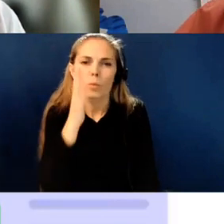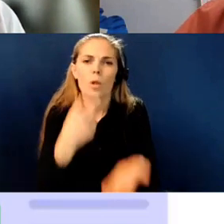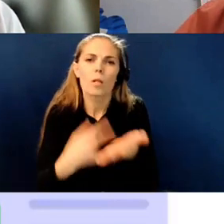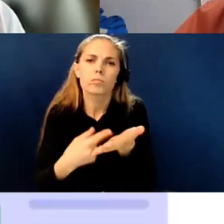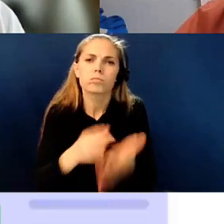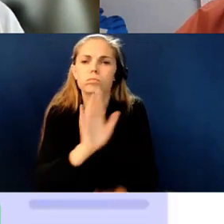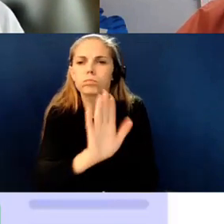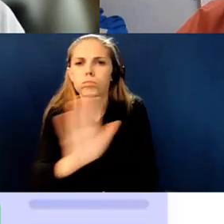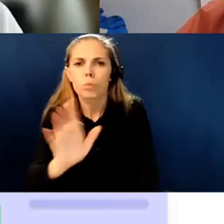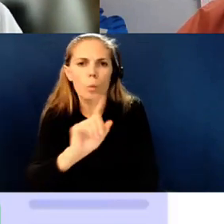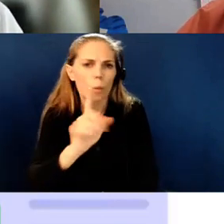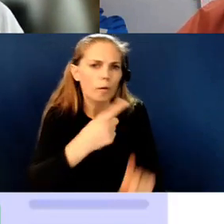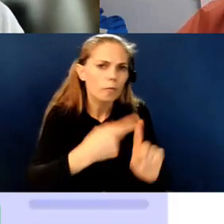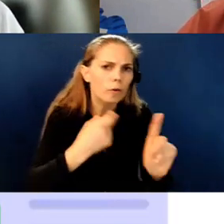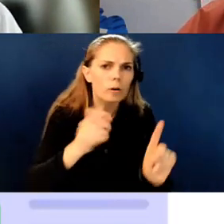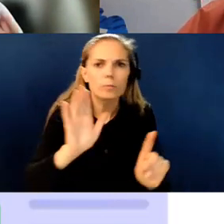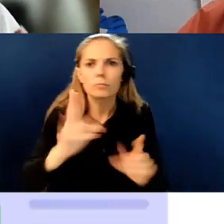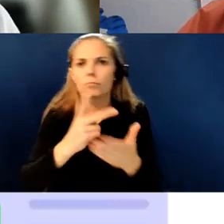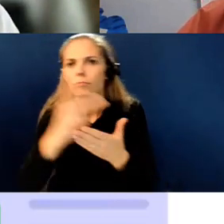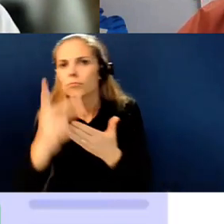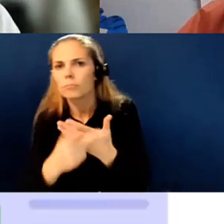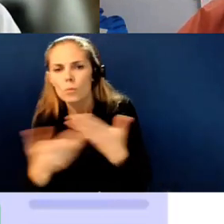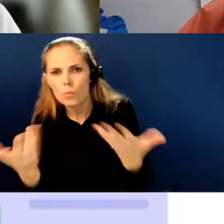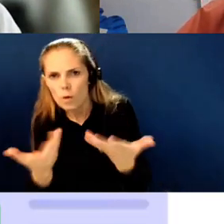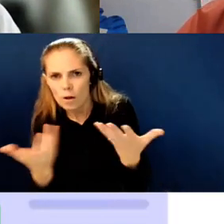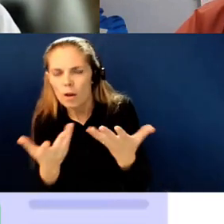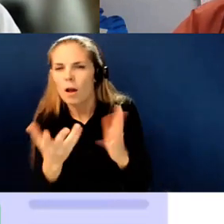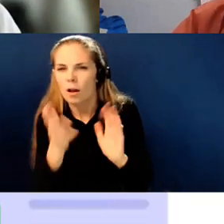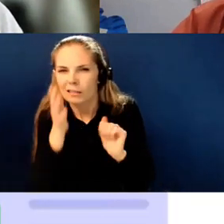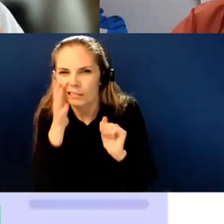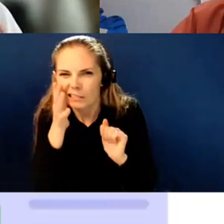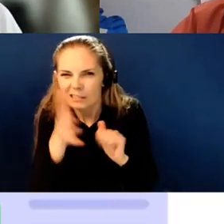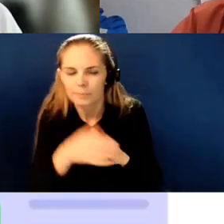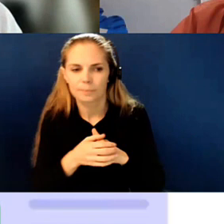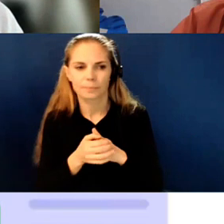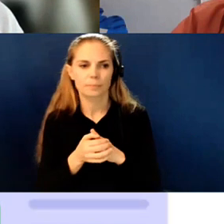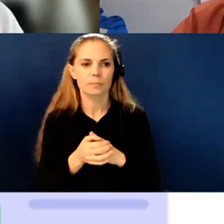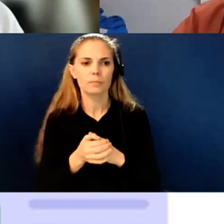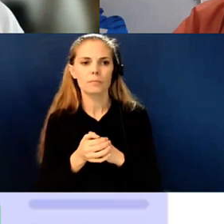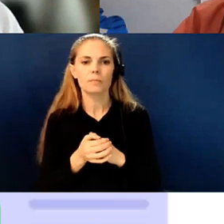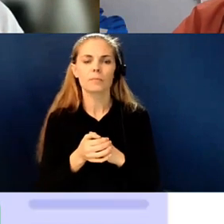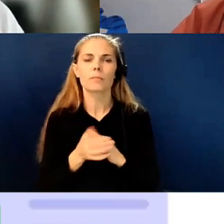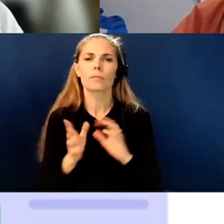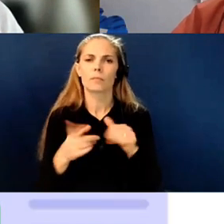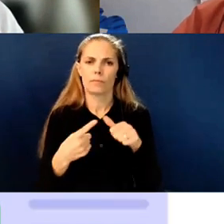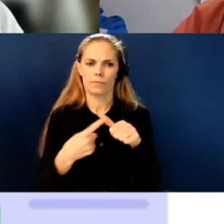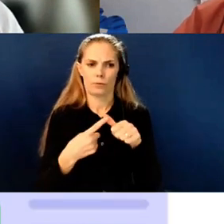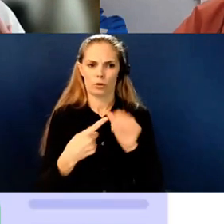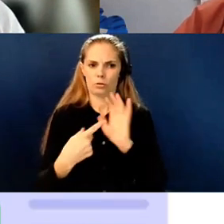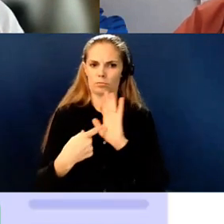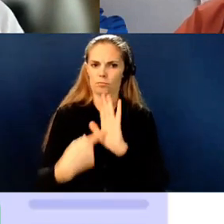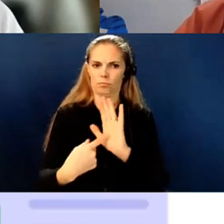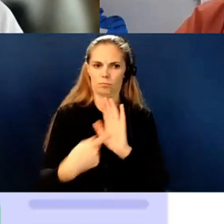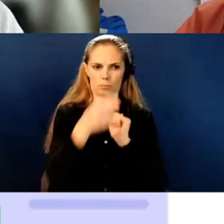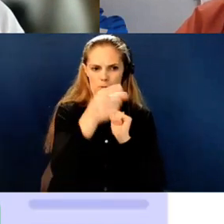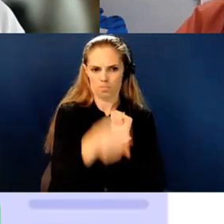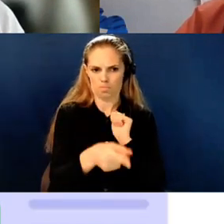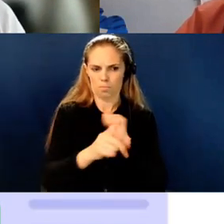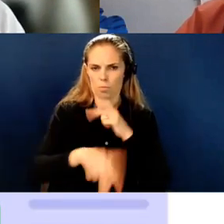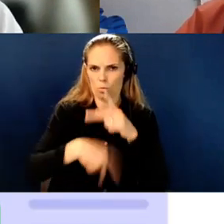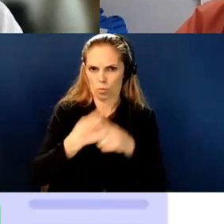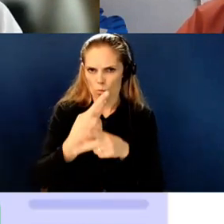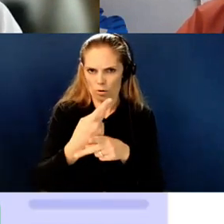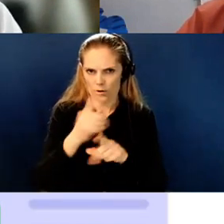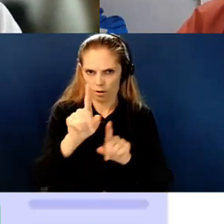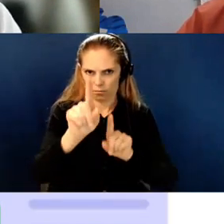few minutes. But for now, I wanted to share with everyone what kind of questions we are asking you as our guests. So some